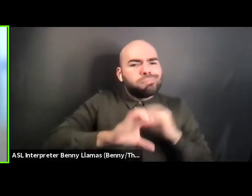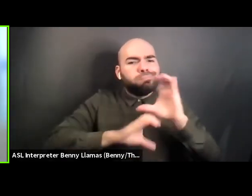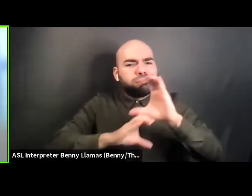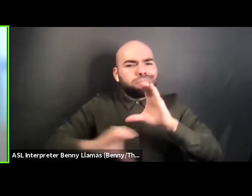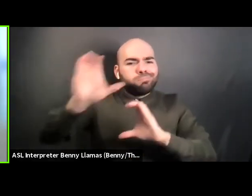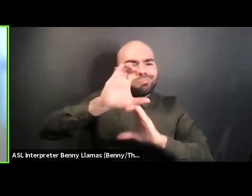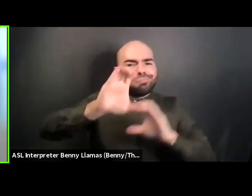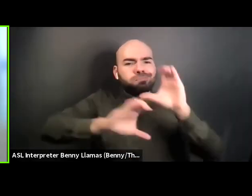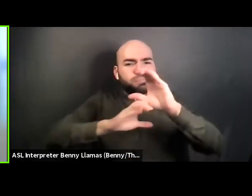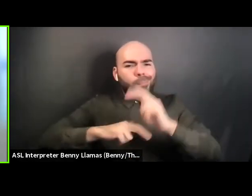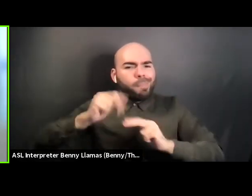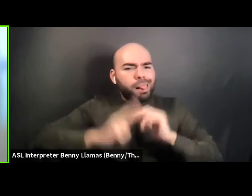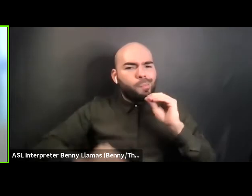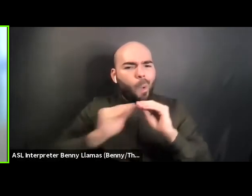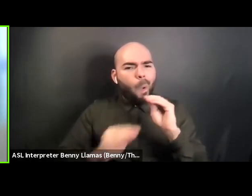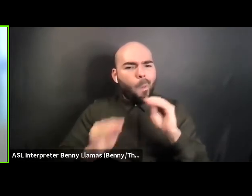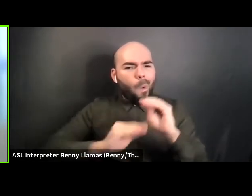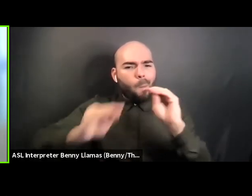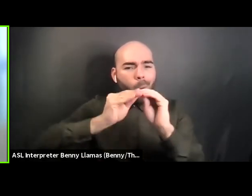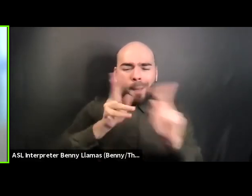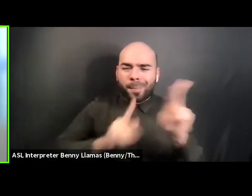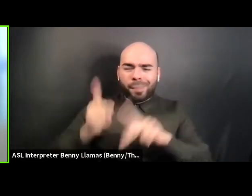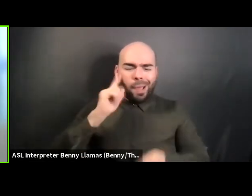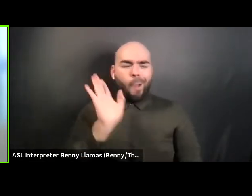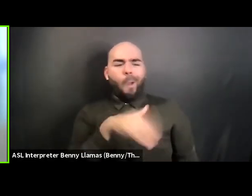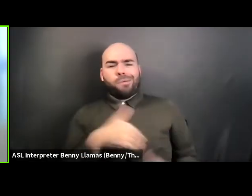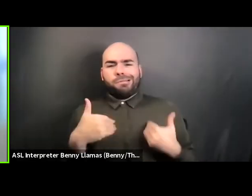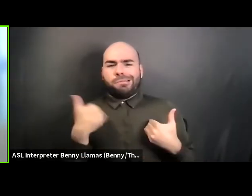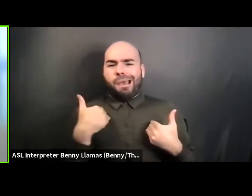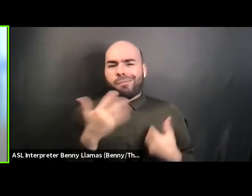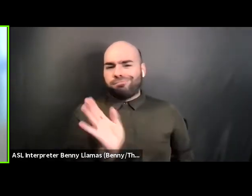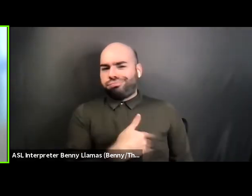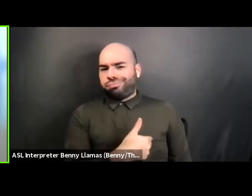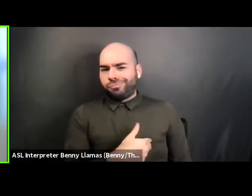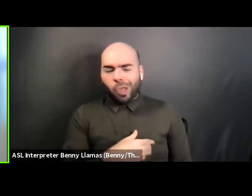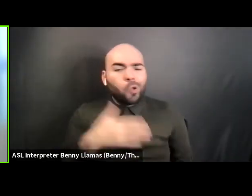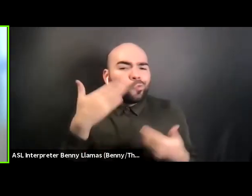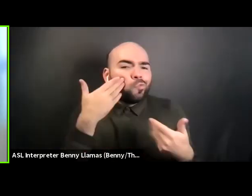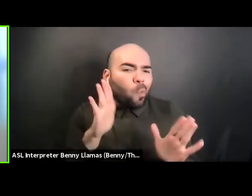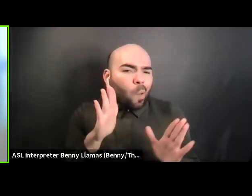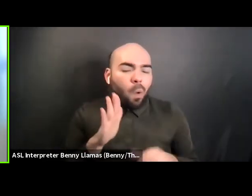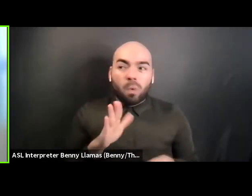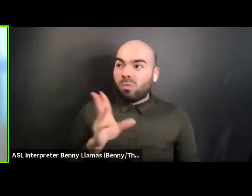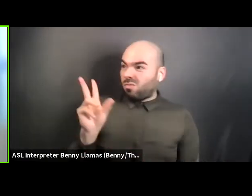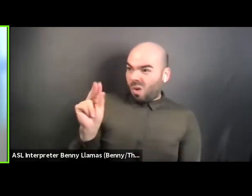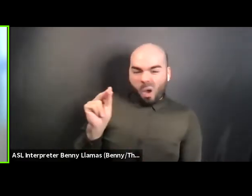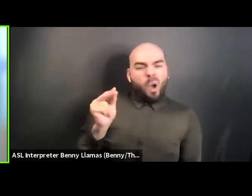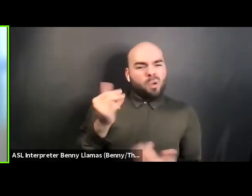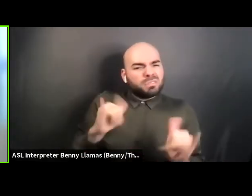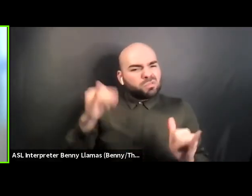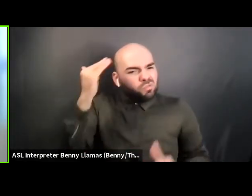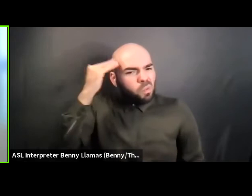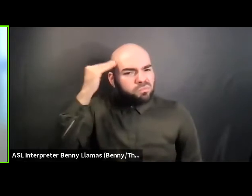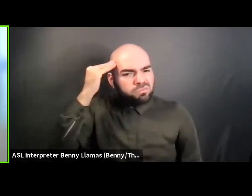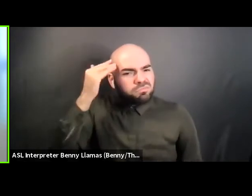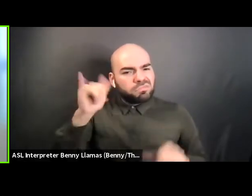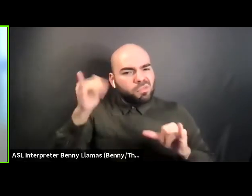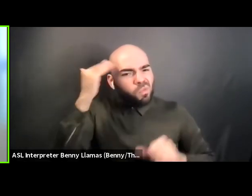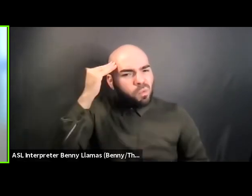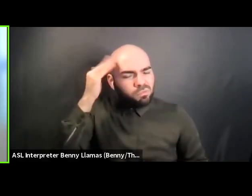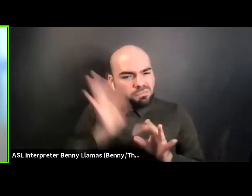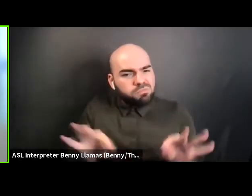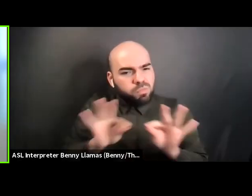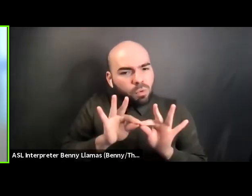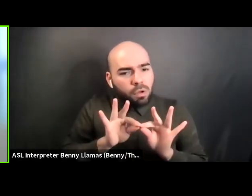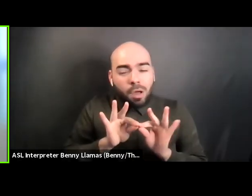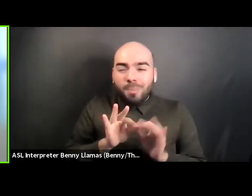time. Young people are often criticized for being impatient, for expecting things to happen instantly. But this has always been youth's